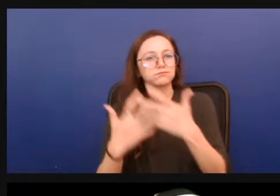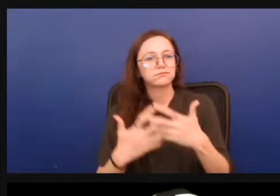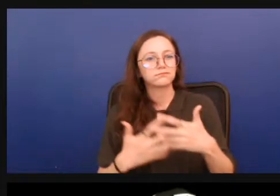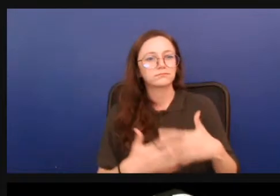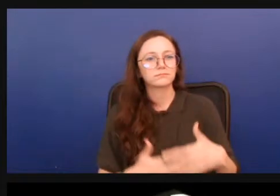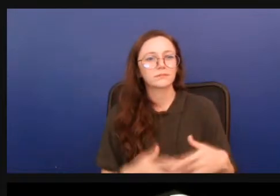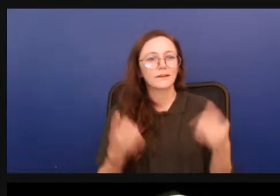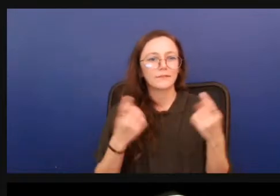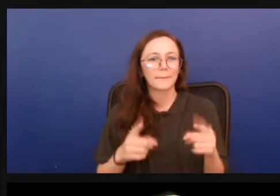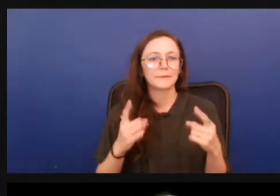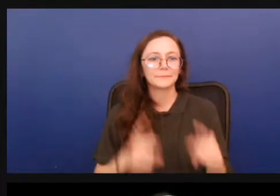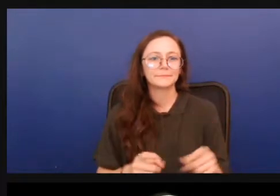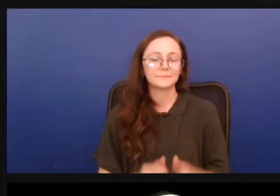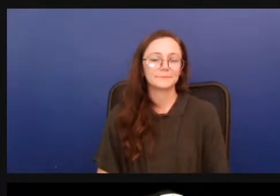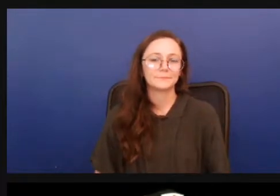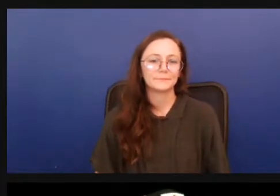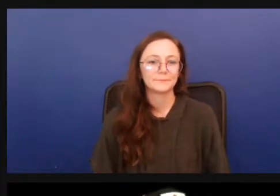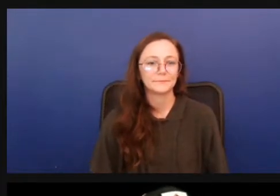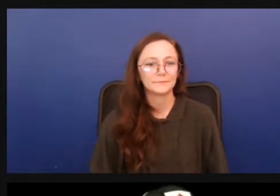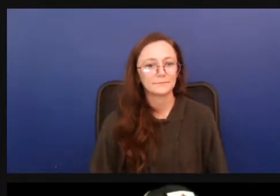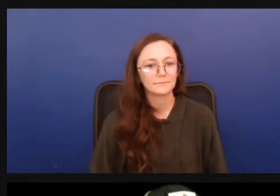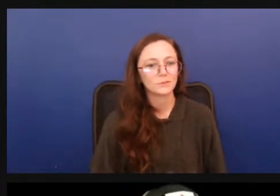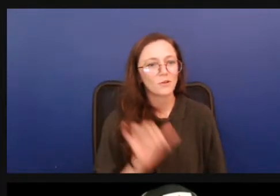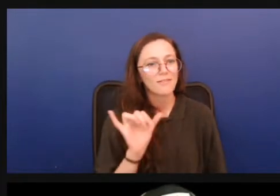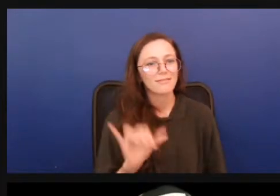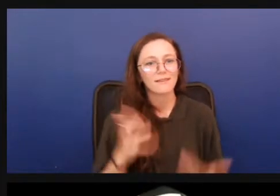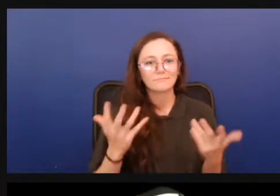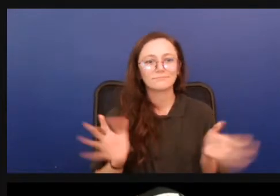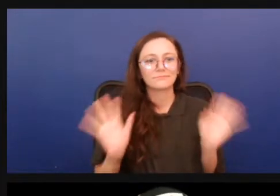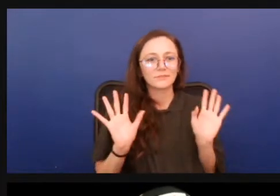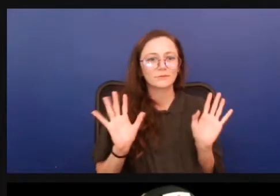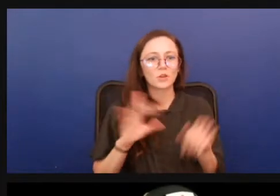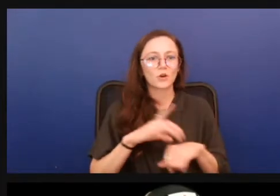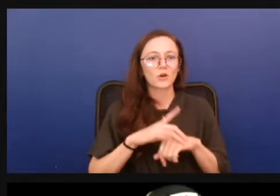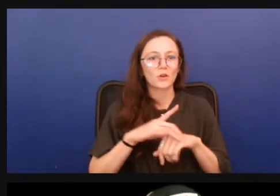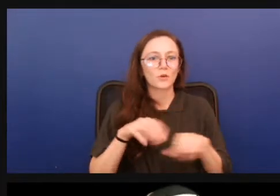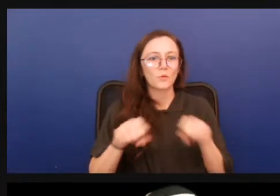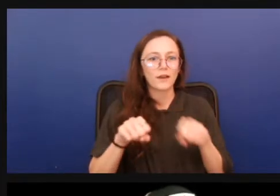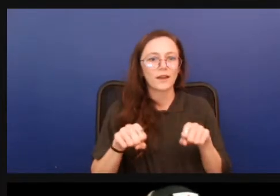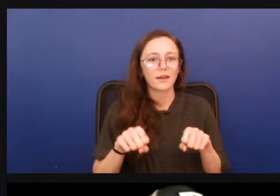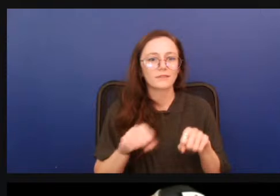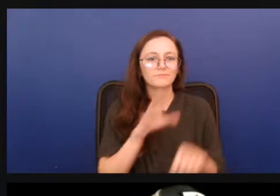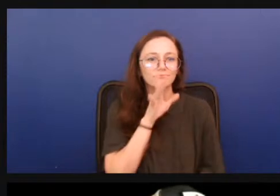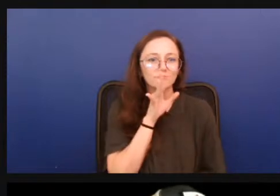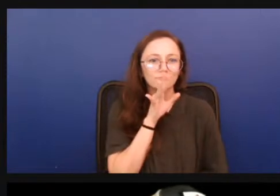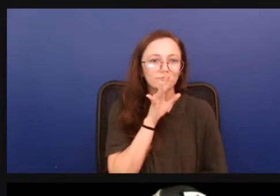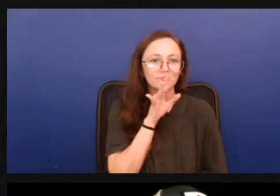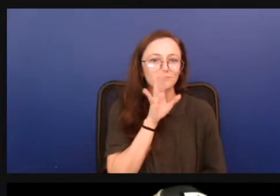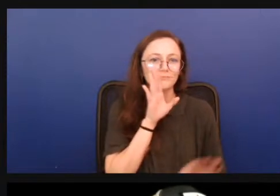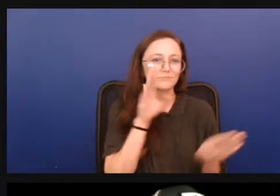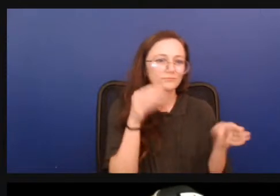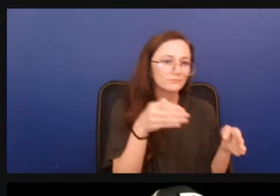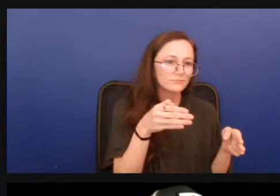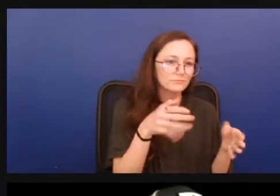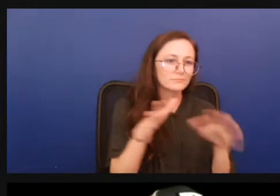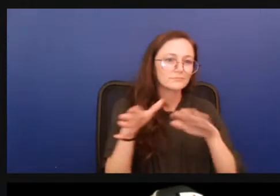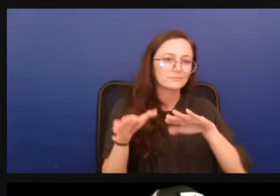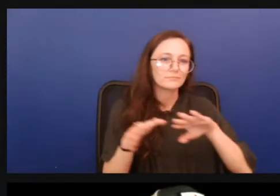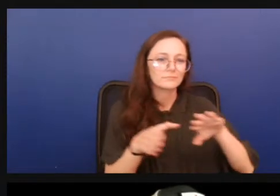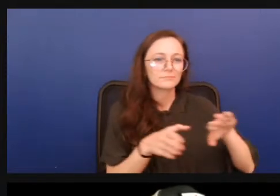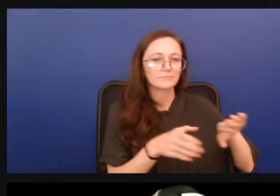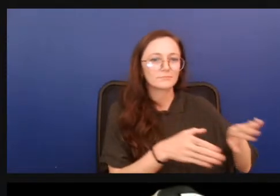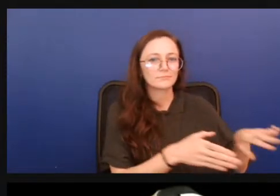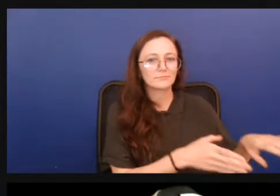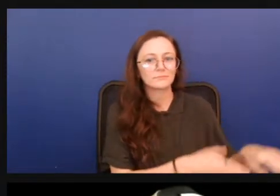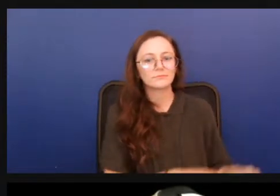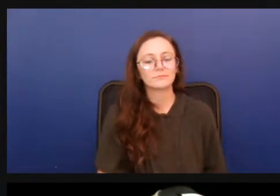Okay, so that is enough earthquake talk, focusing on just the earthquakes. We can integrate our monitoring